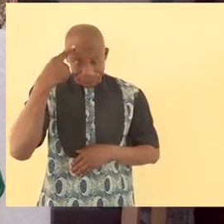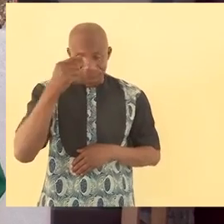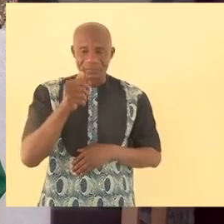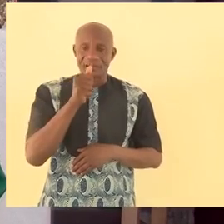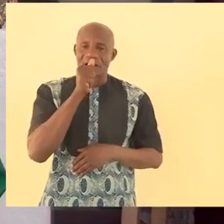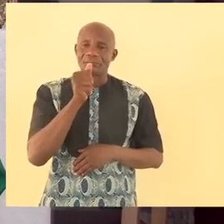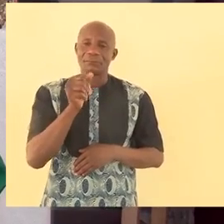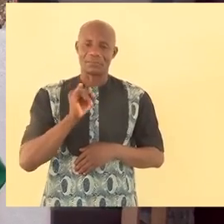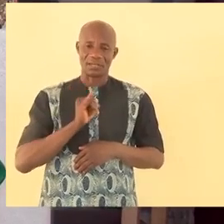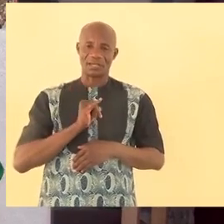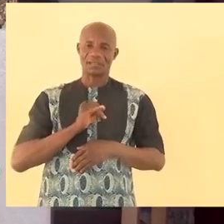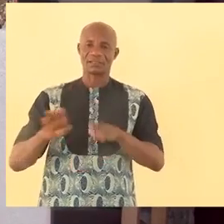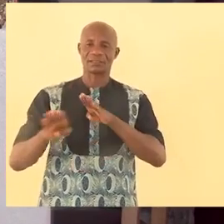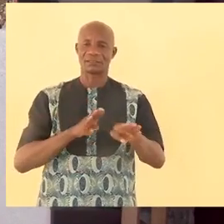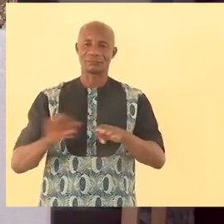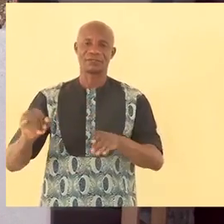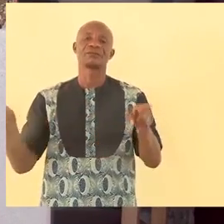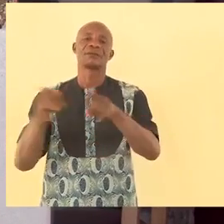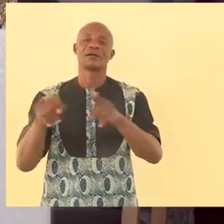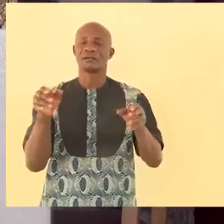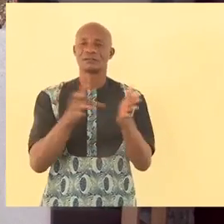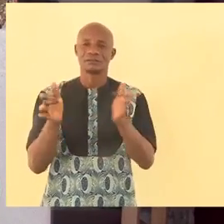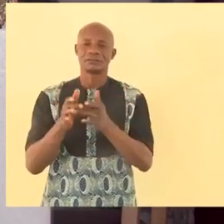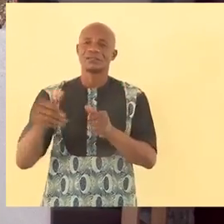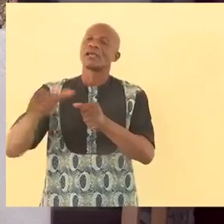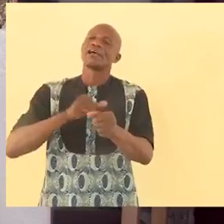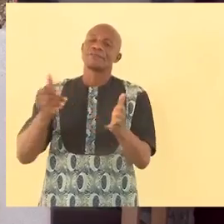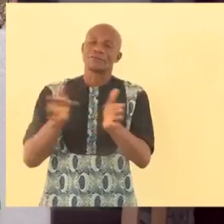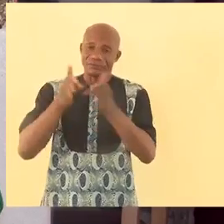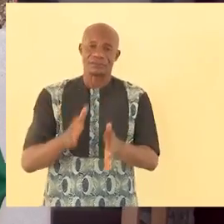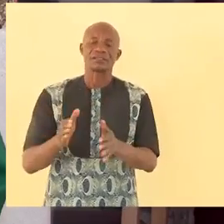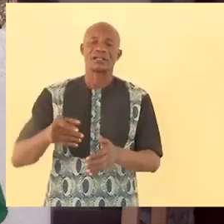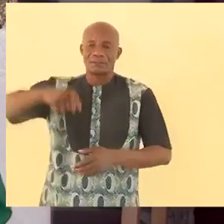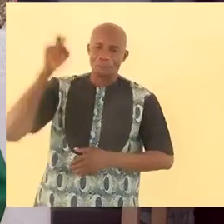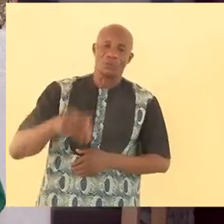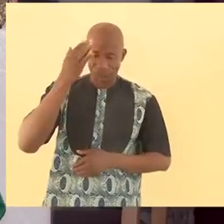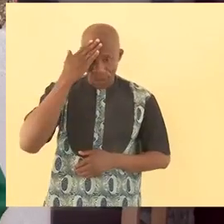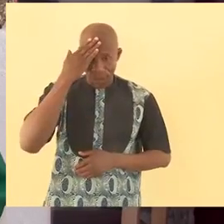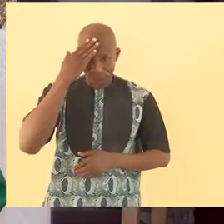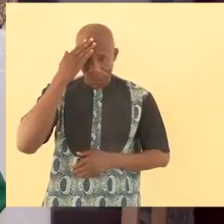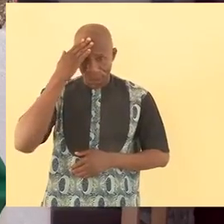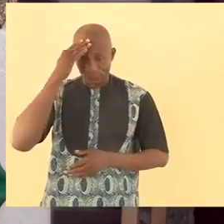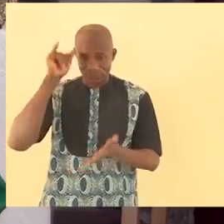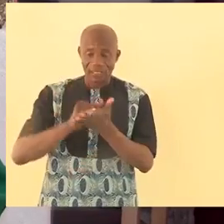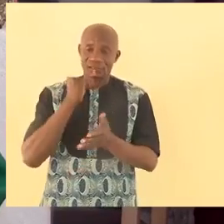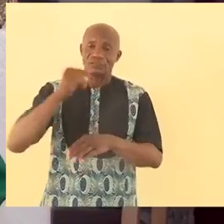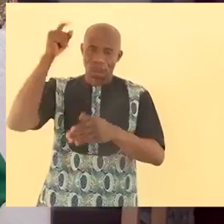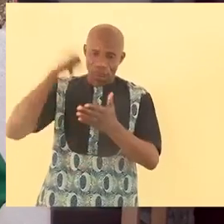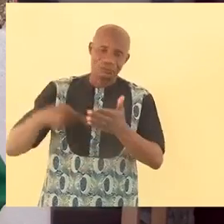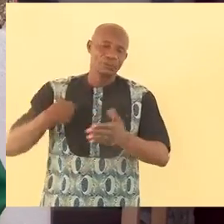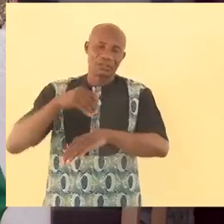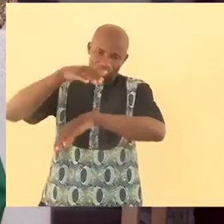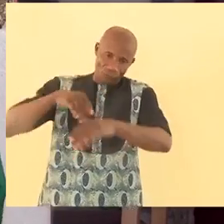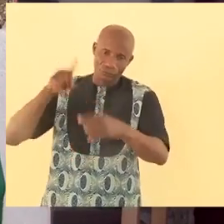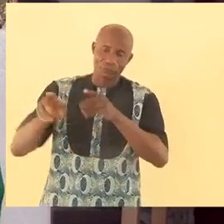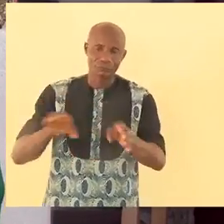I behaving like Jesus? And every Christian must know that that is what we are called to do every